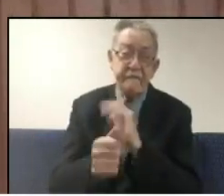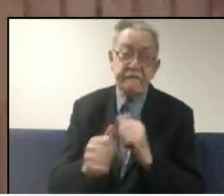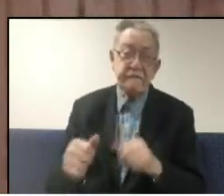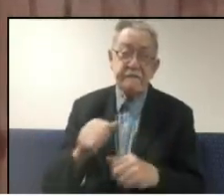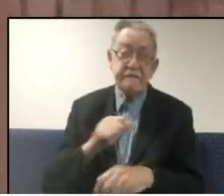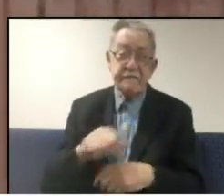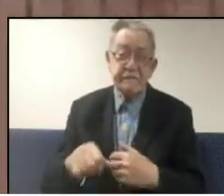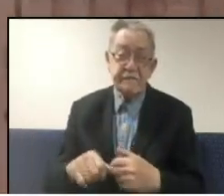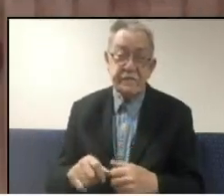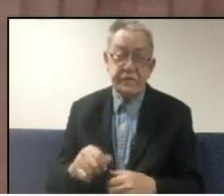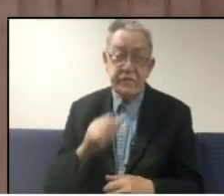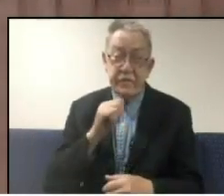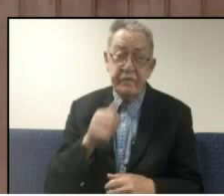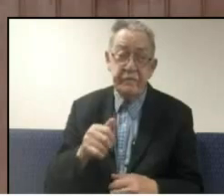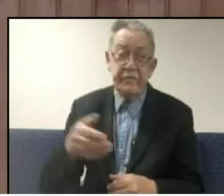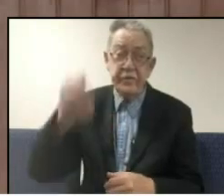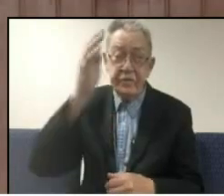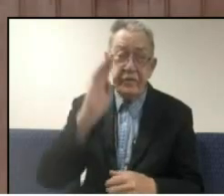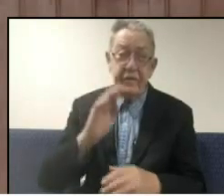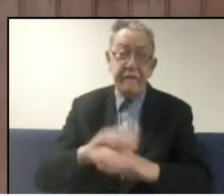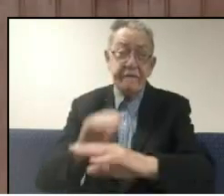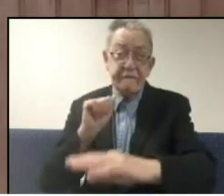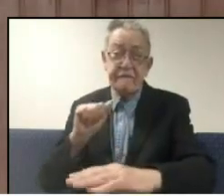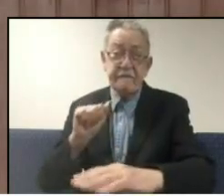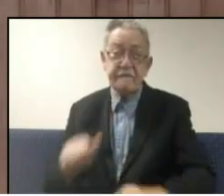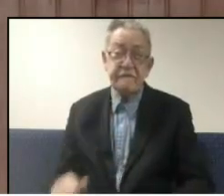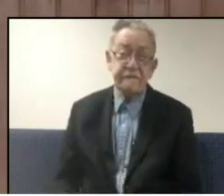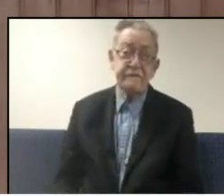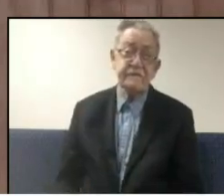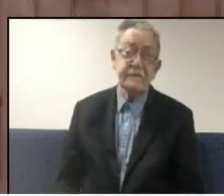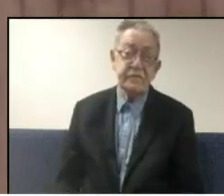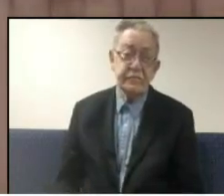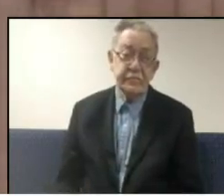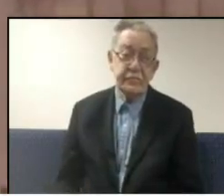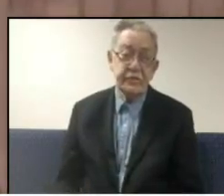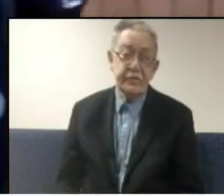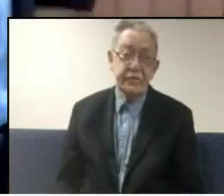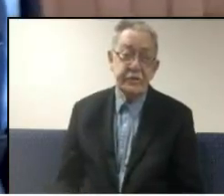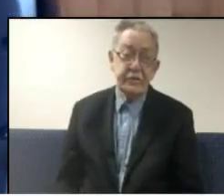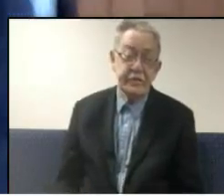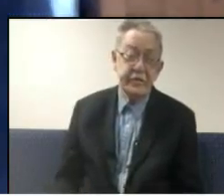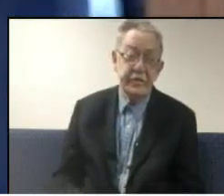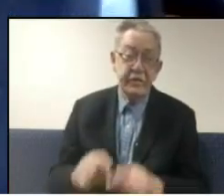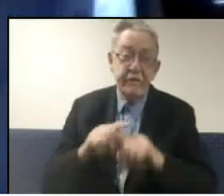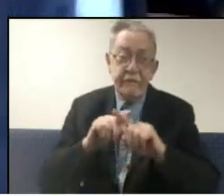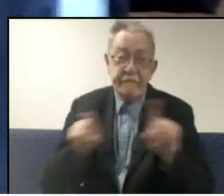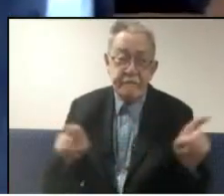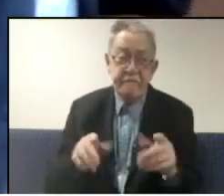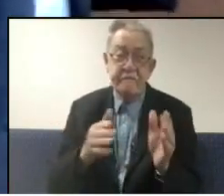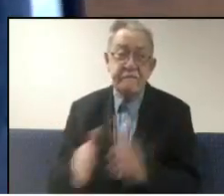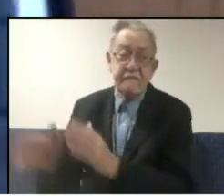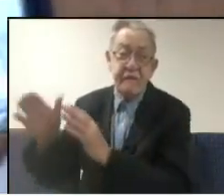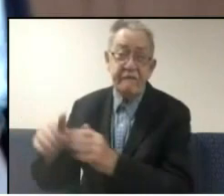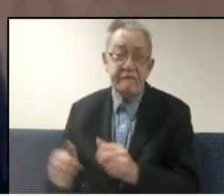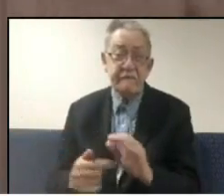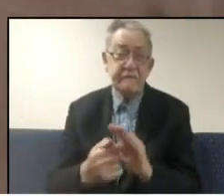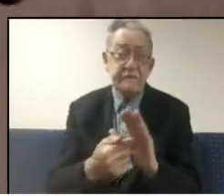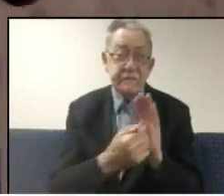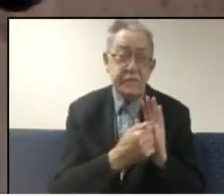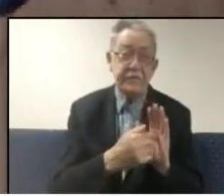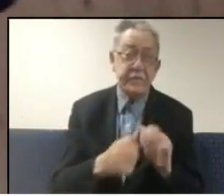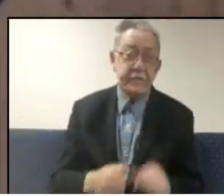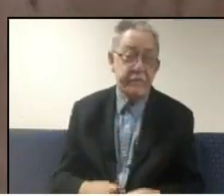It just wasn't God's plan. And God had a completely different plan that He unveiled to me in the